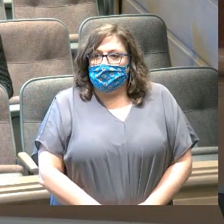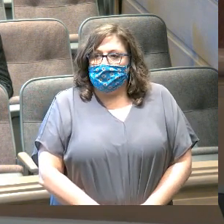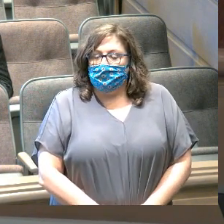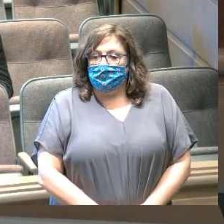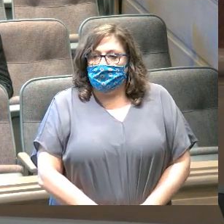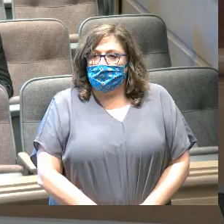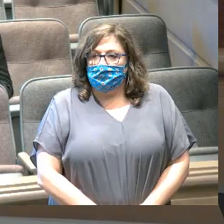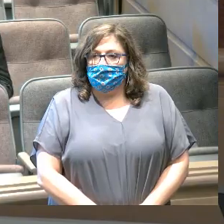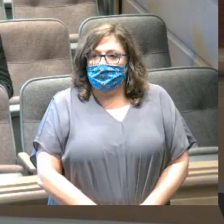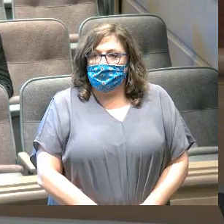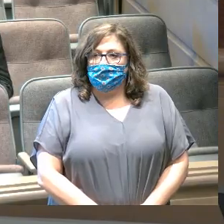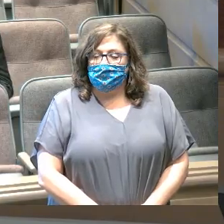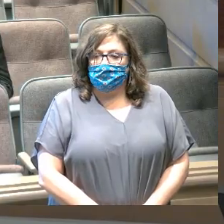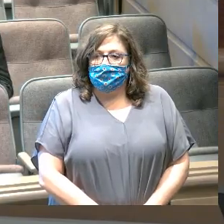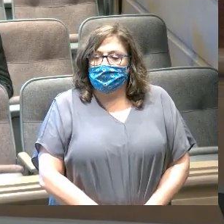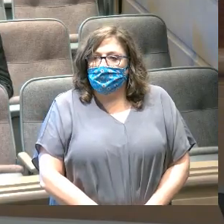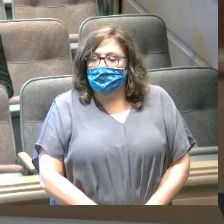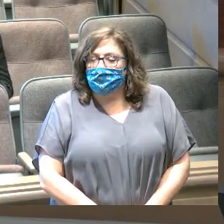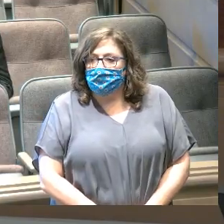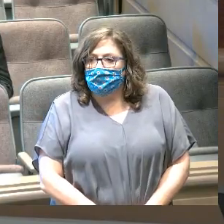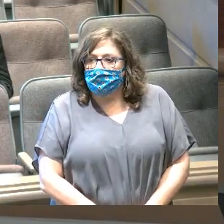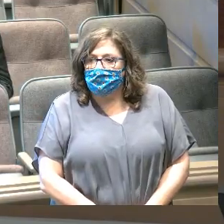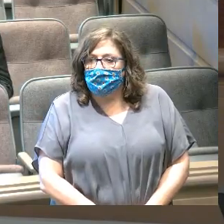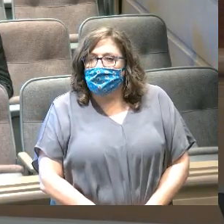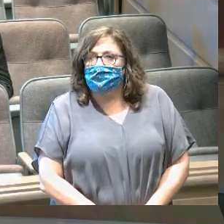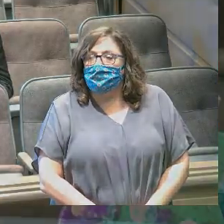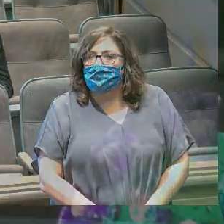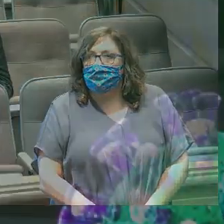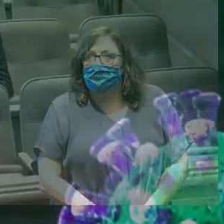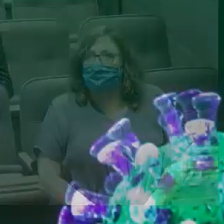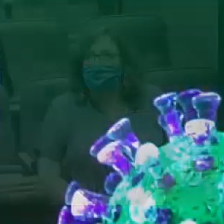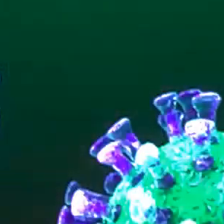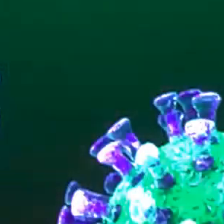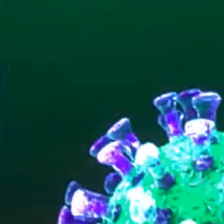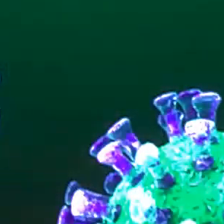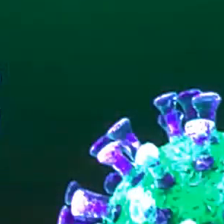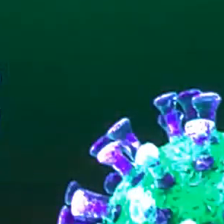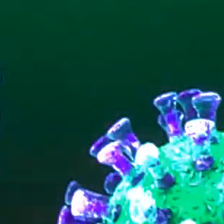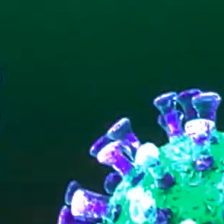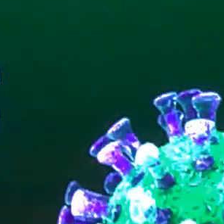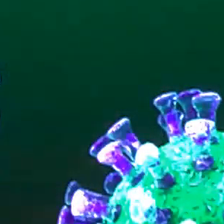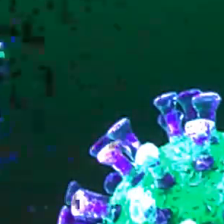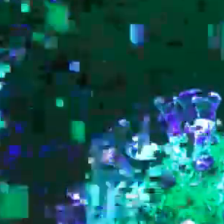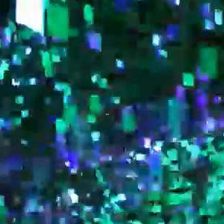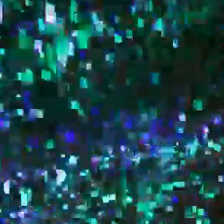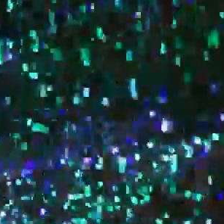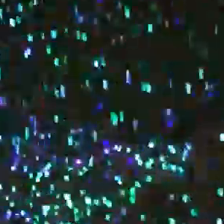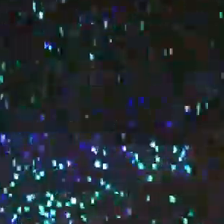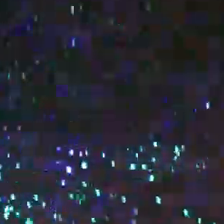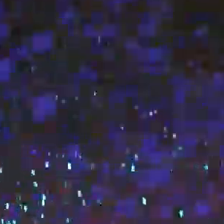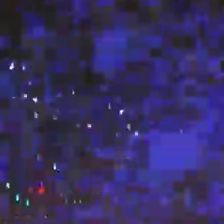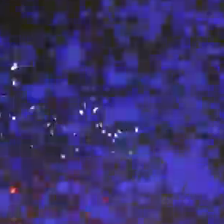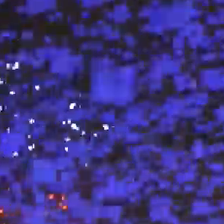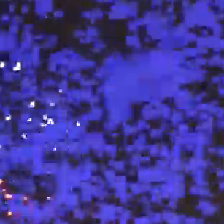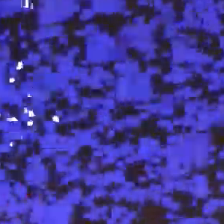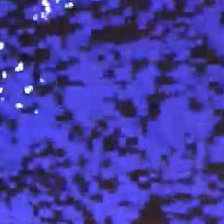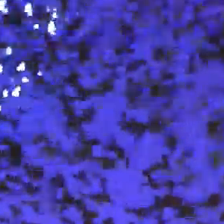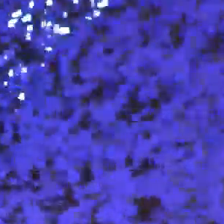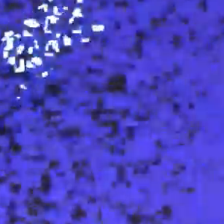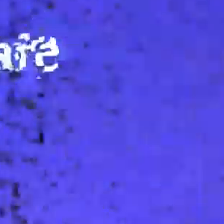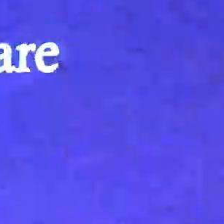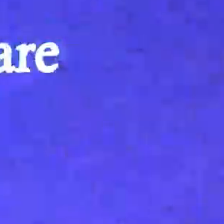chairman and Doc for the information they have given out. As of today, our count is